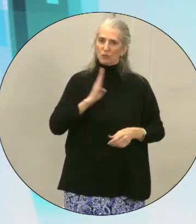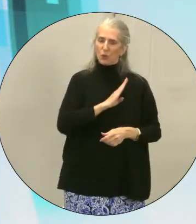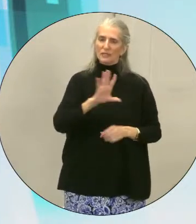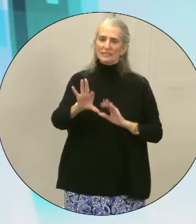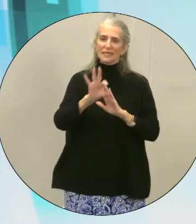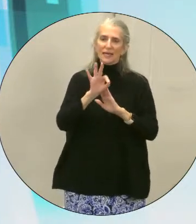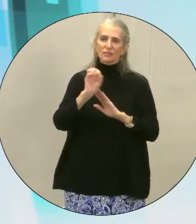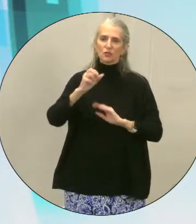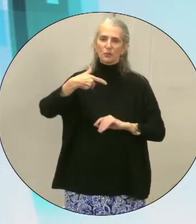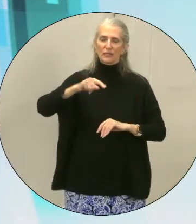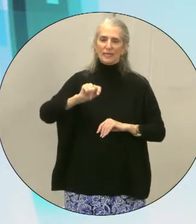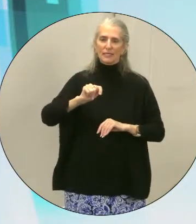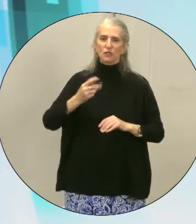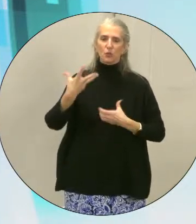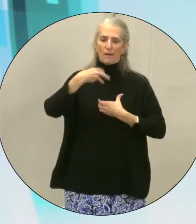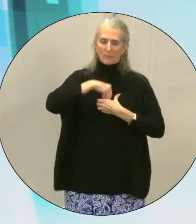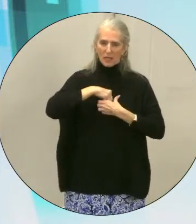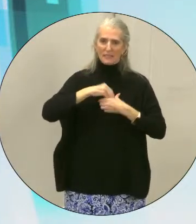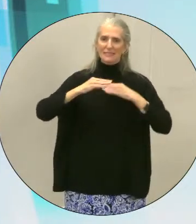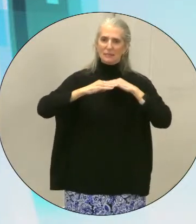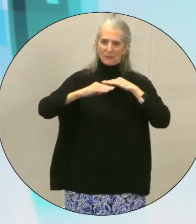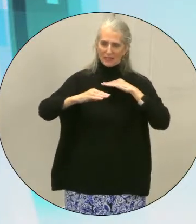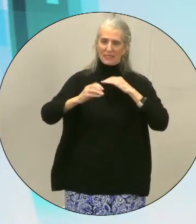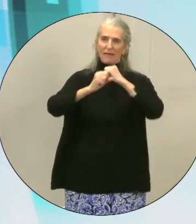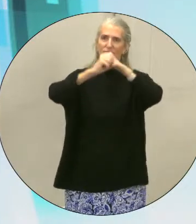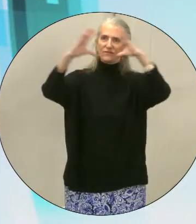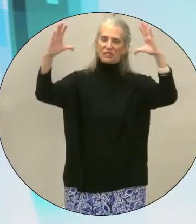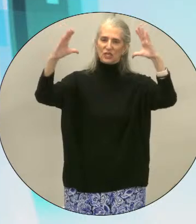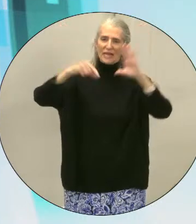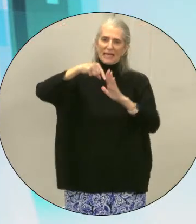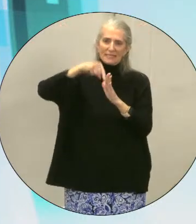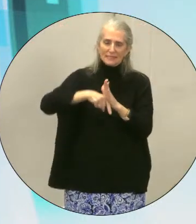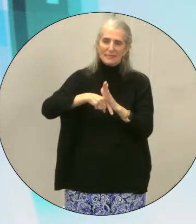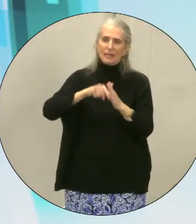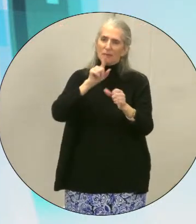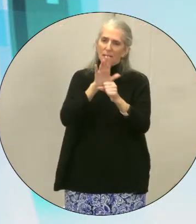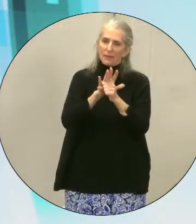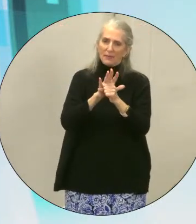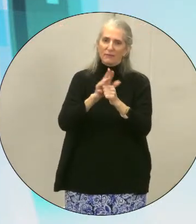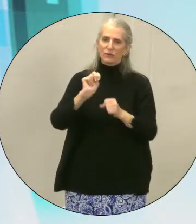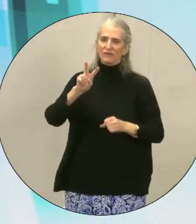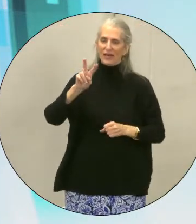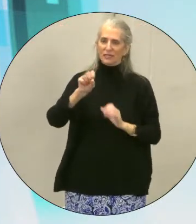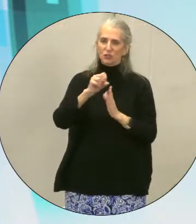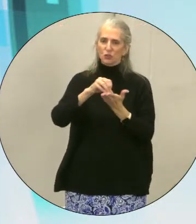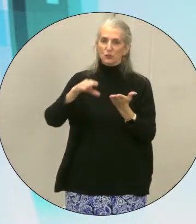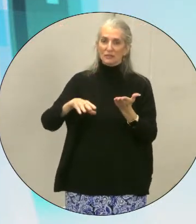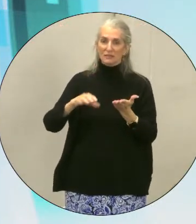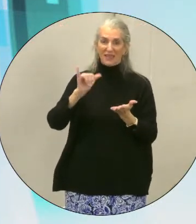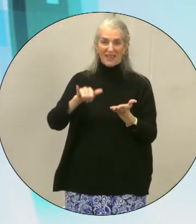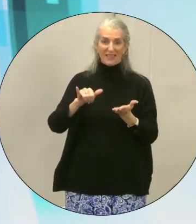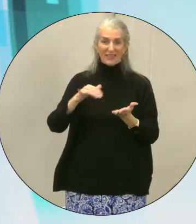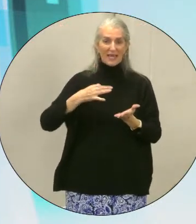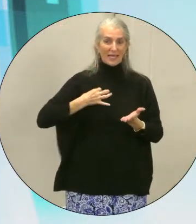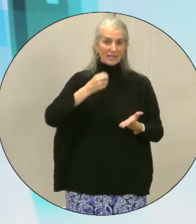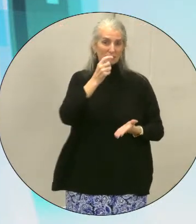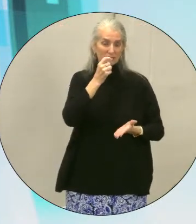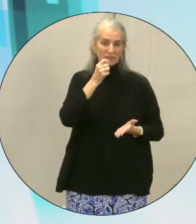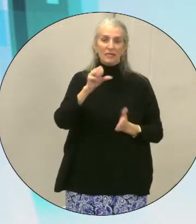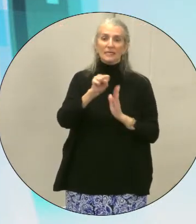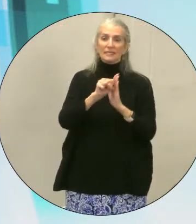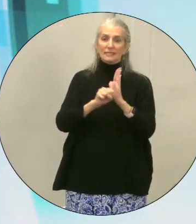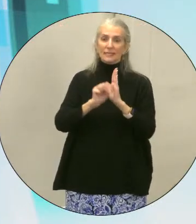who embodies stability, vision, and a deep commitment for Nevada students. And that candidate is State